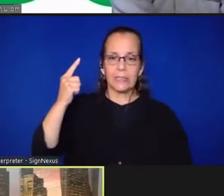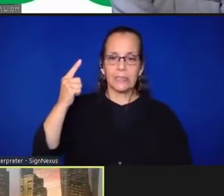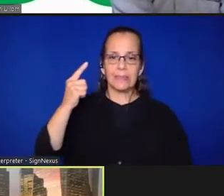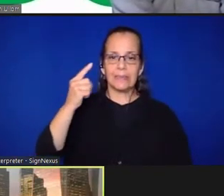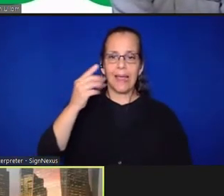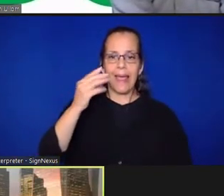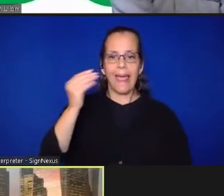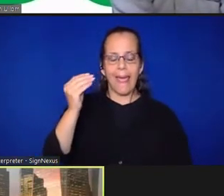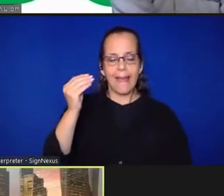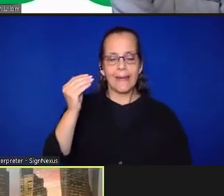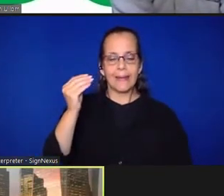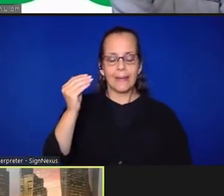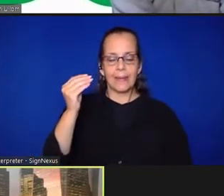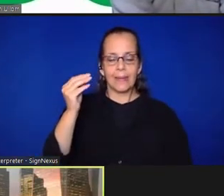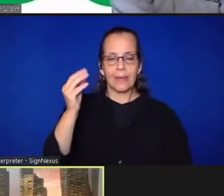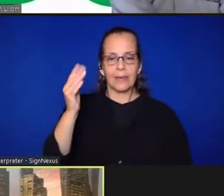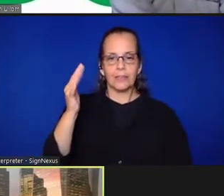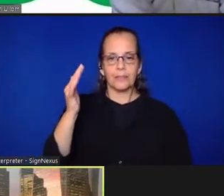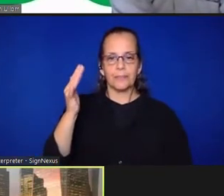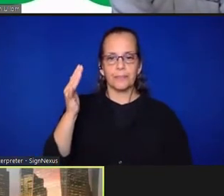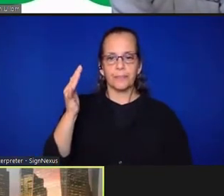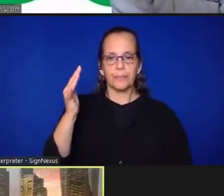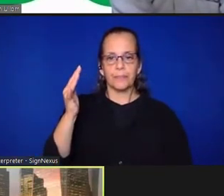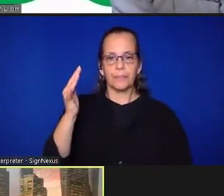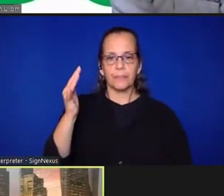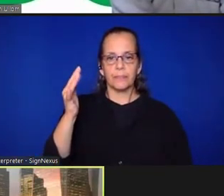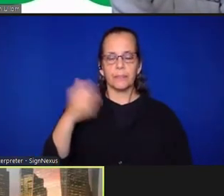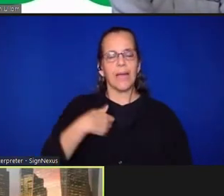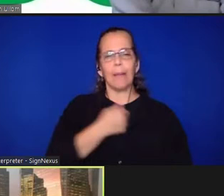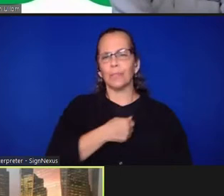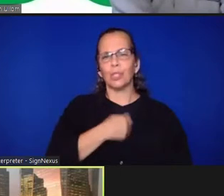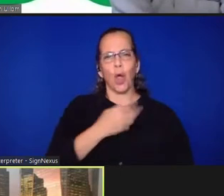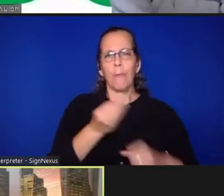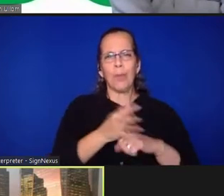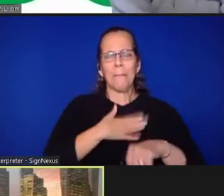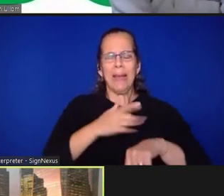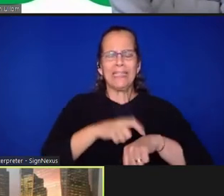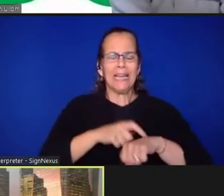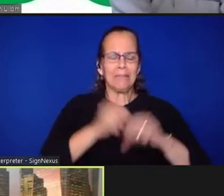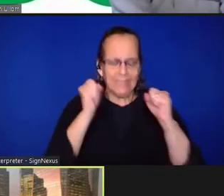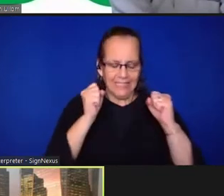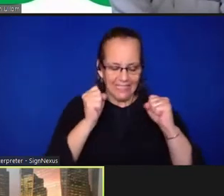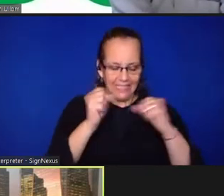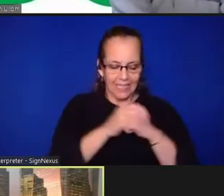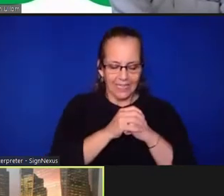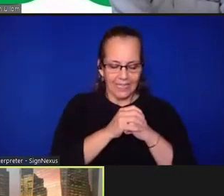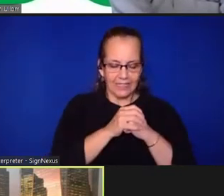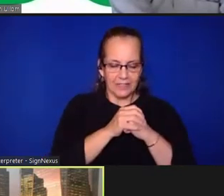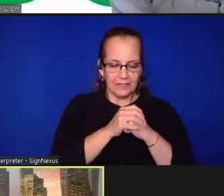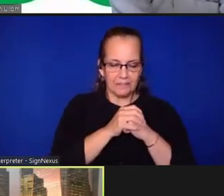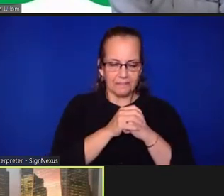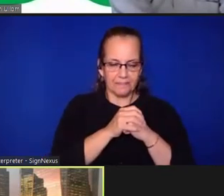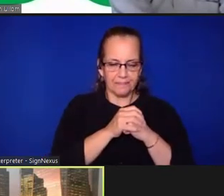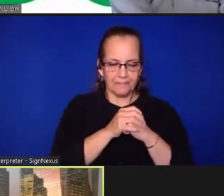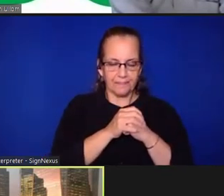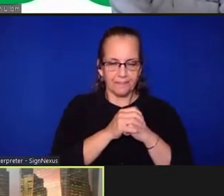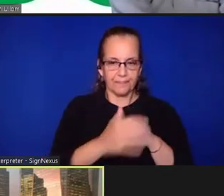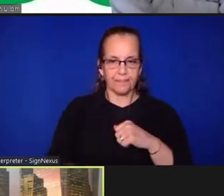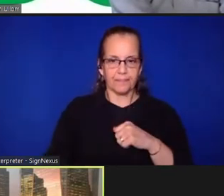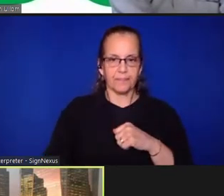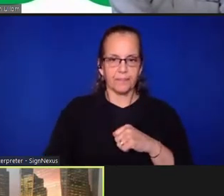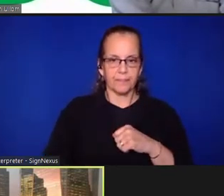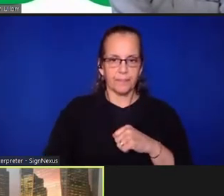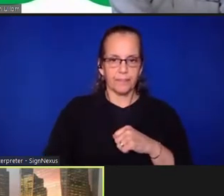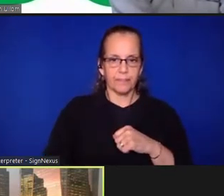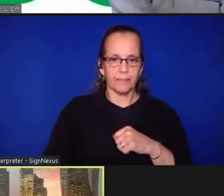certain ugh I'm blowing my time let me see if I can do it in the thing I just sent